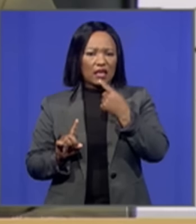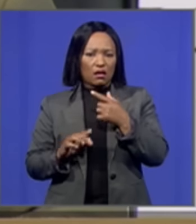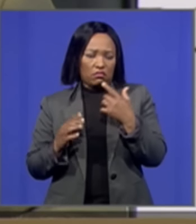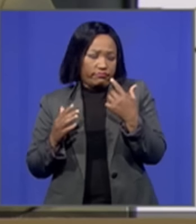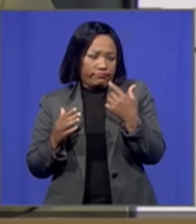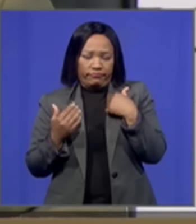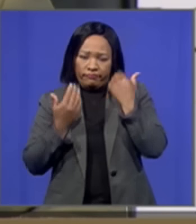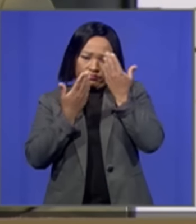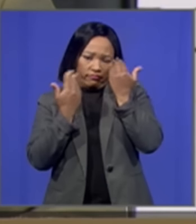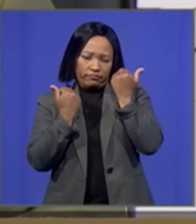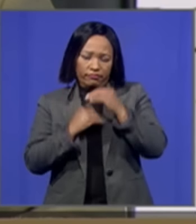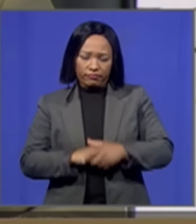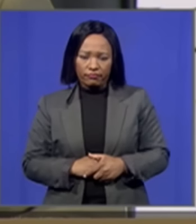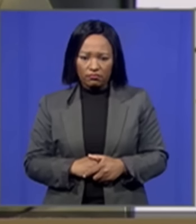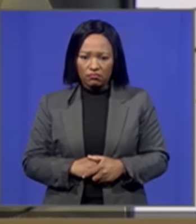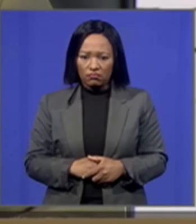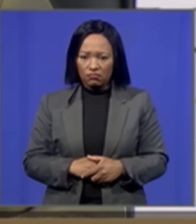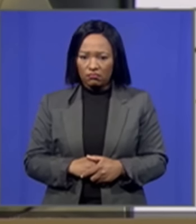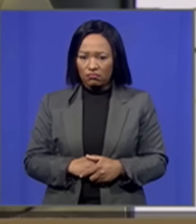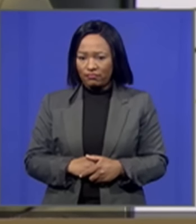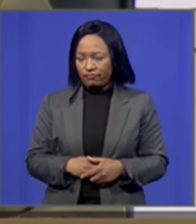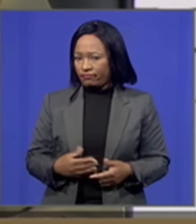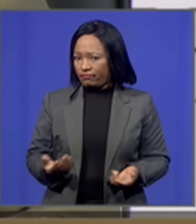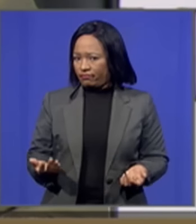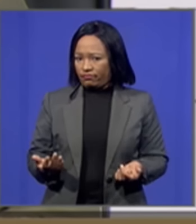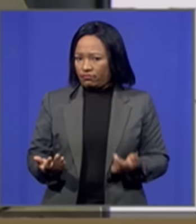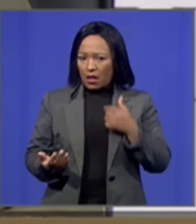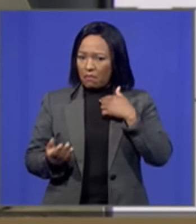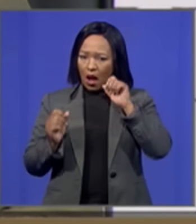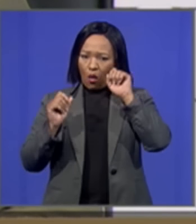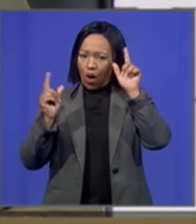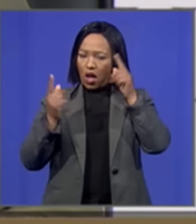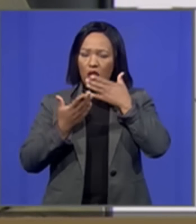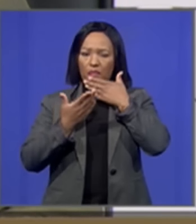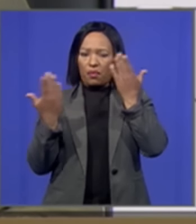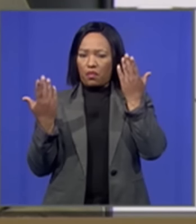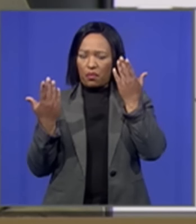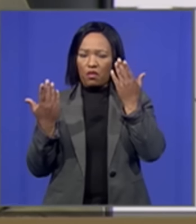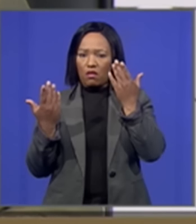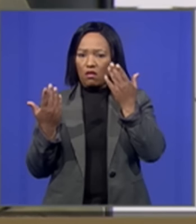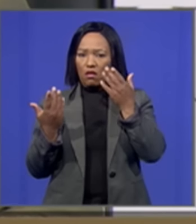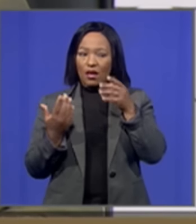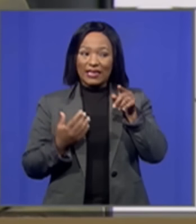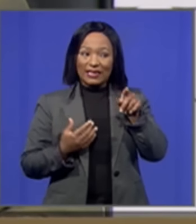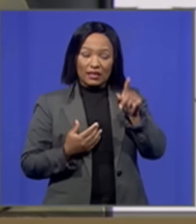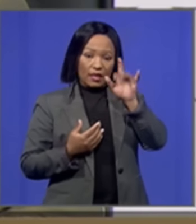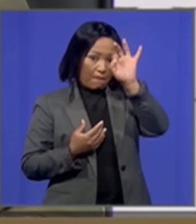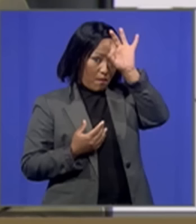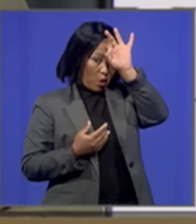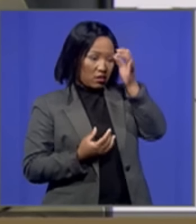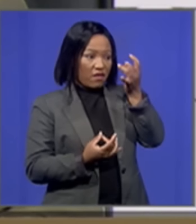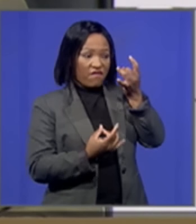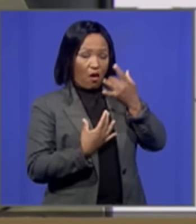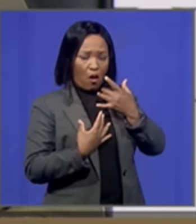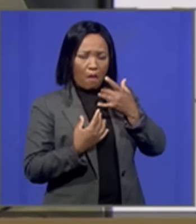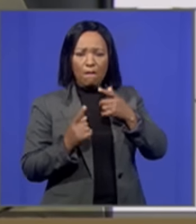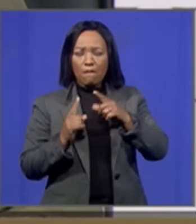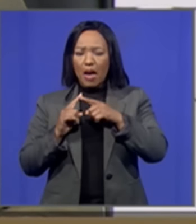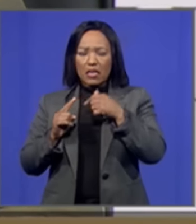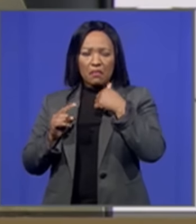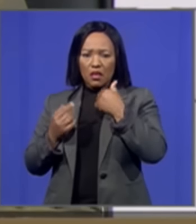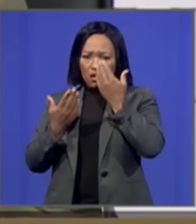not aware. Brigadier Nyuso just came and briefed and suggested to me, and I have already responded to this question that